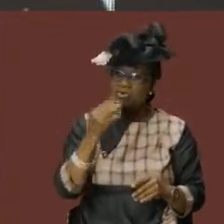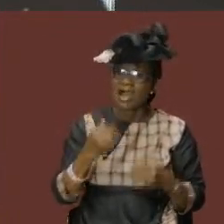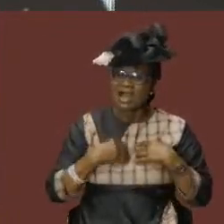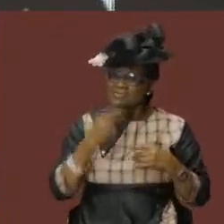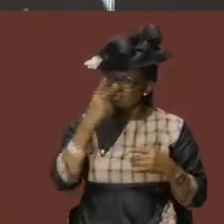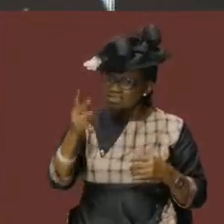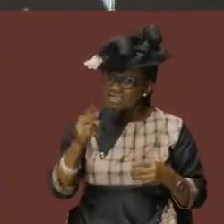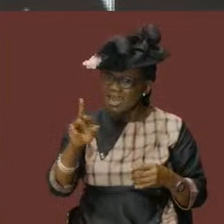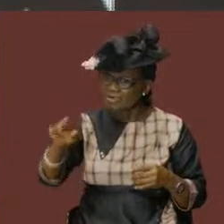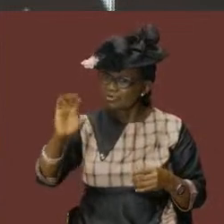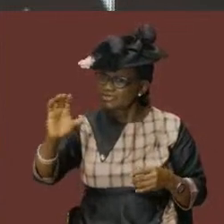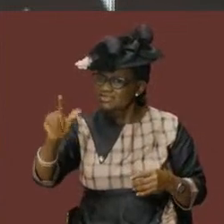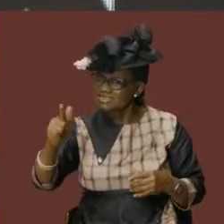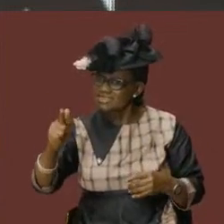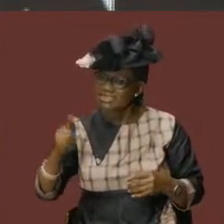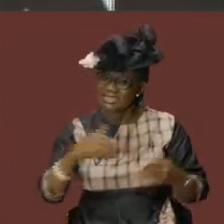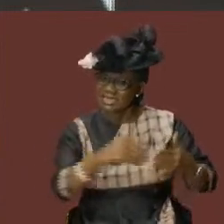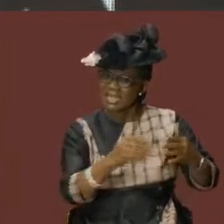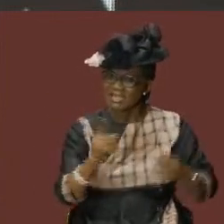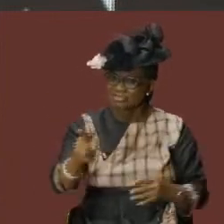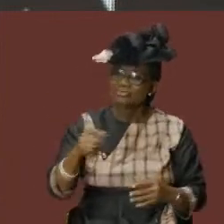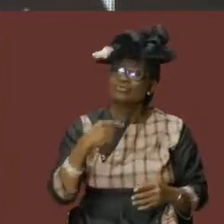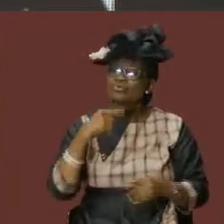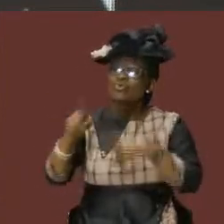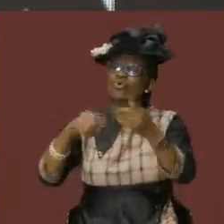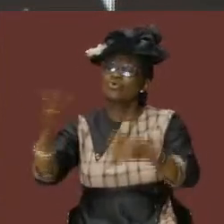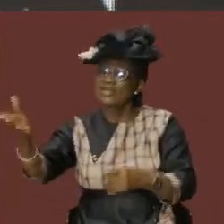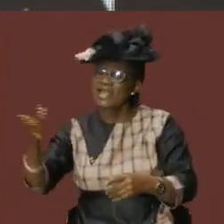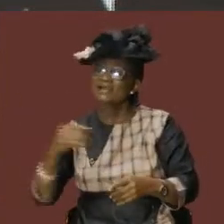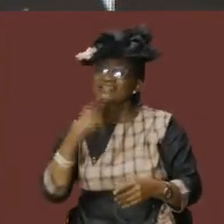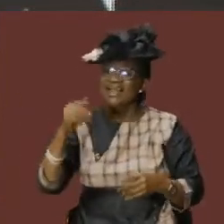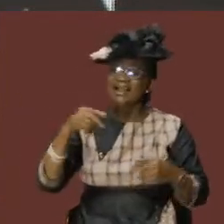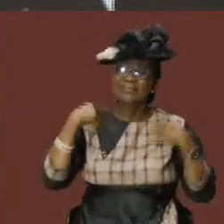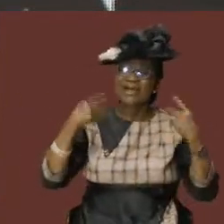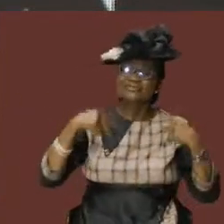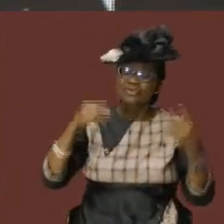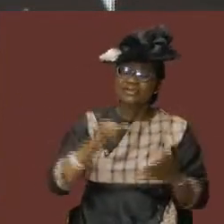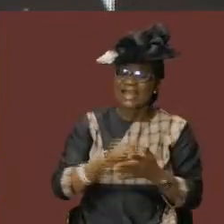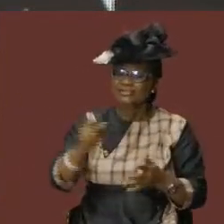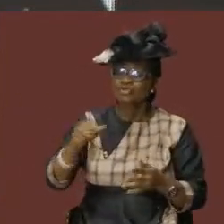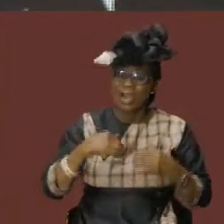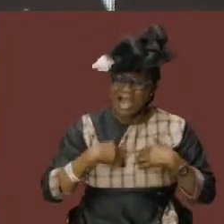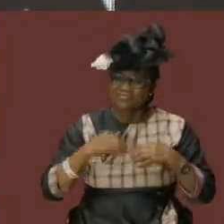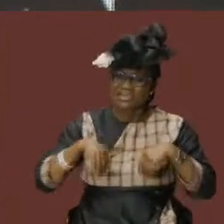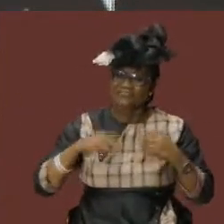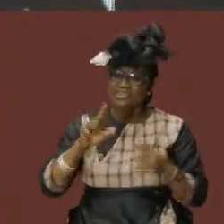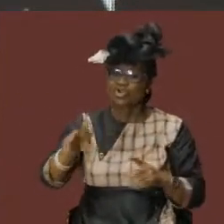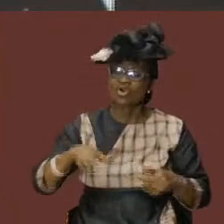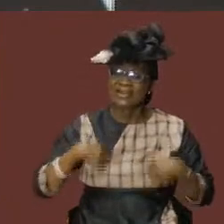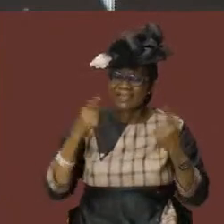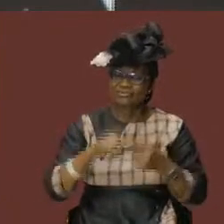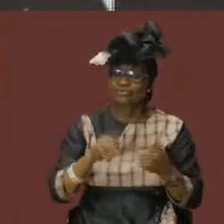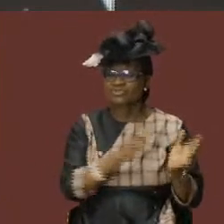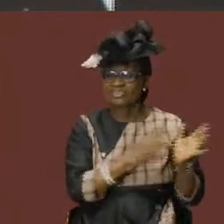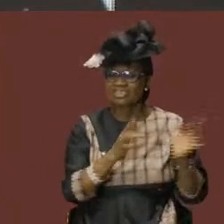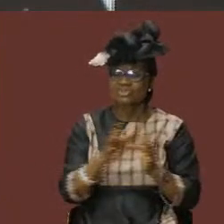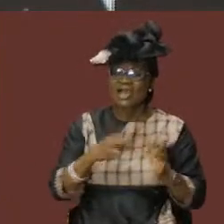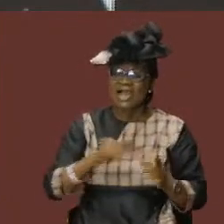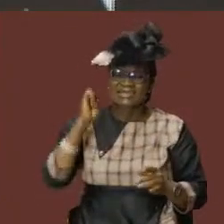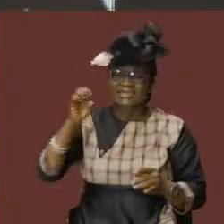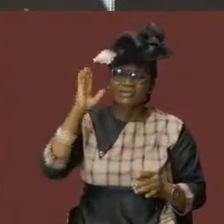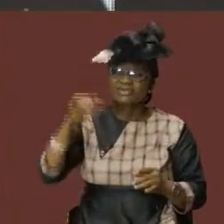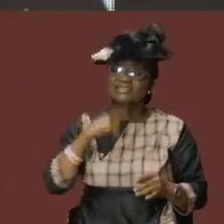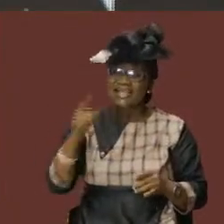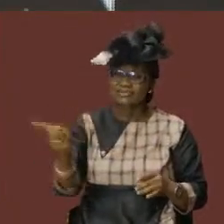there, talk to the pastor, tell him you have given your life to Jesus, and he will tell you what to do next.